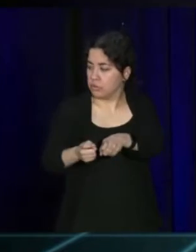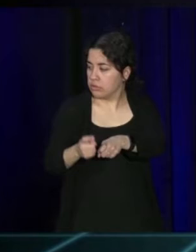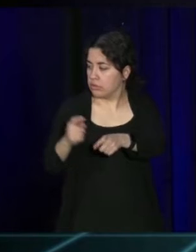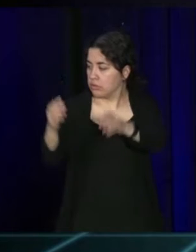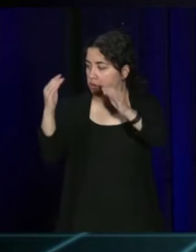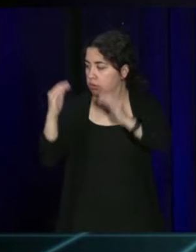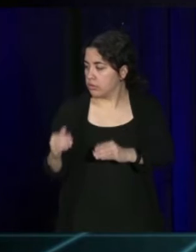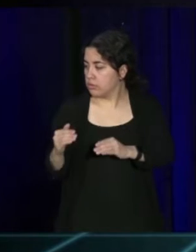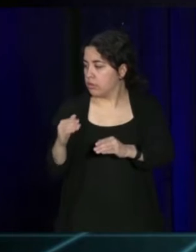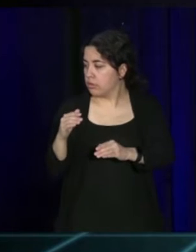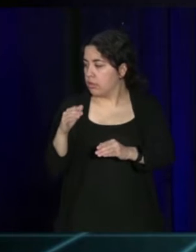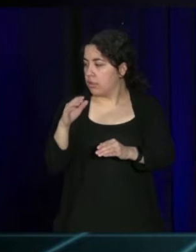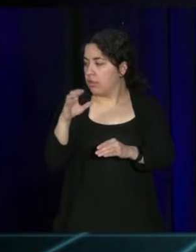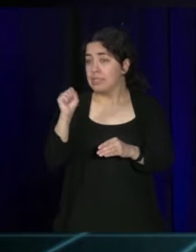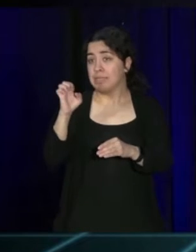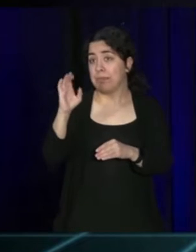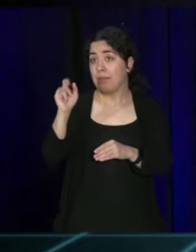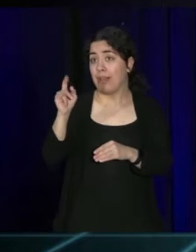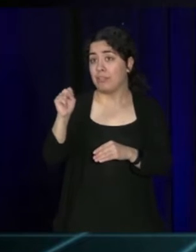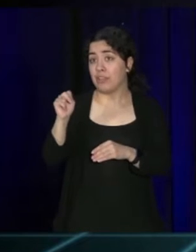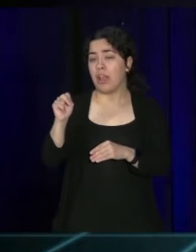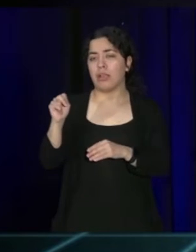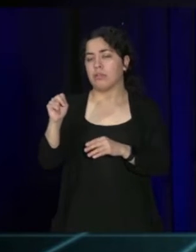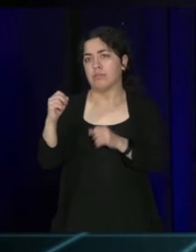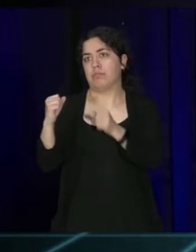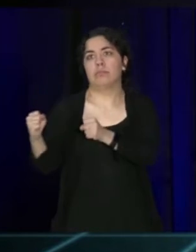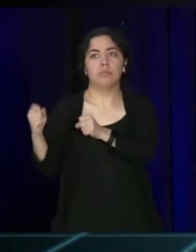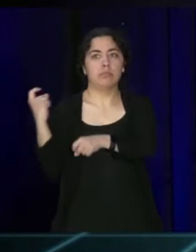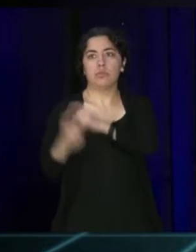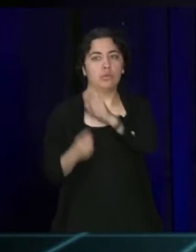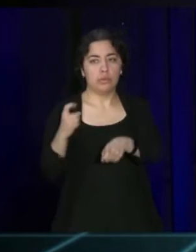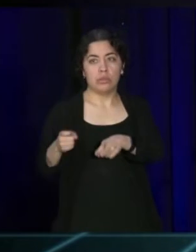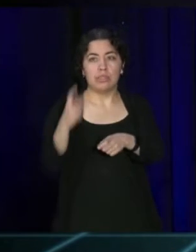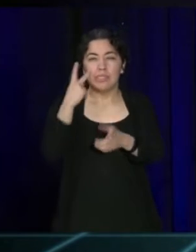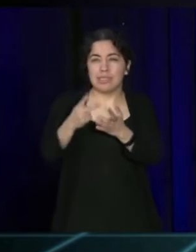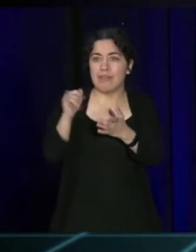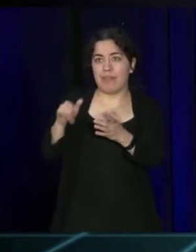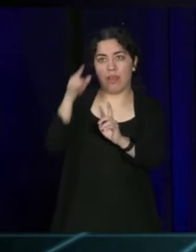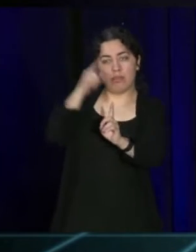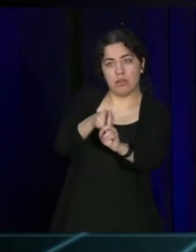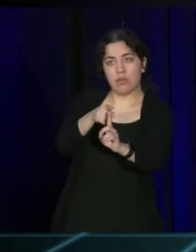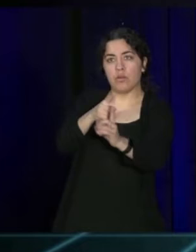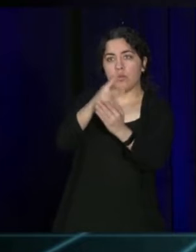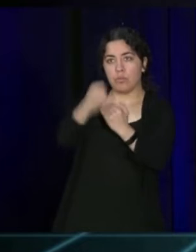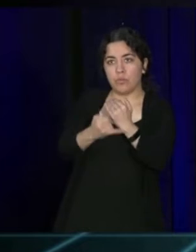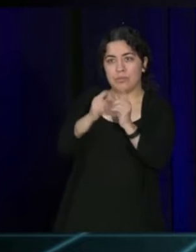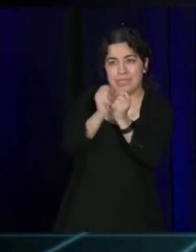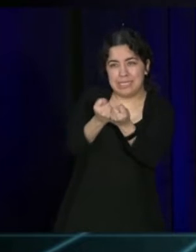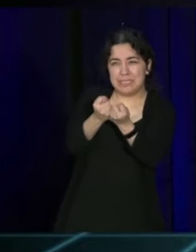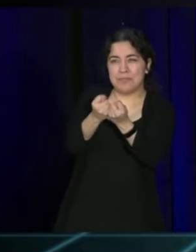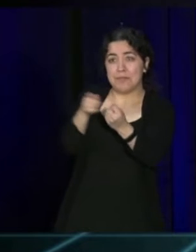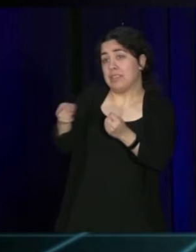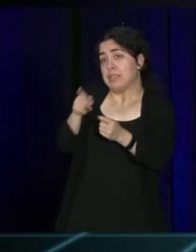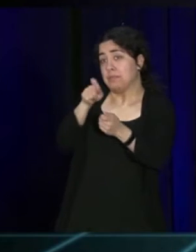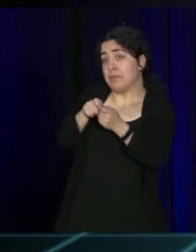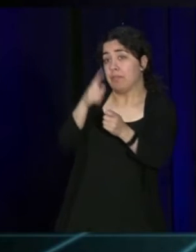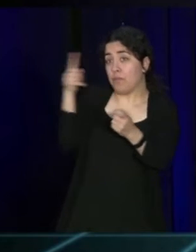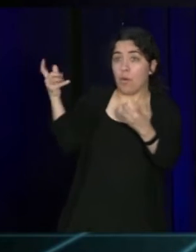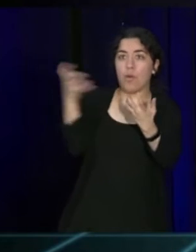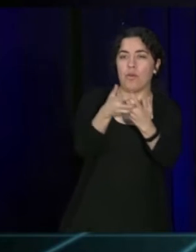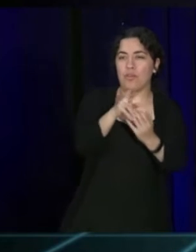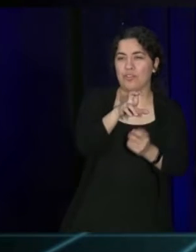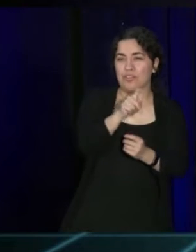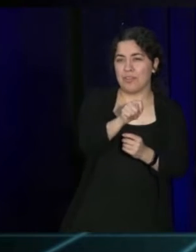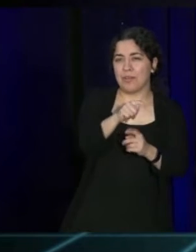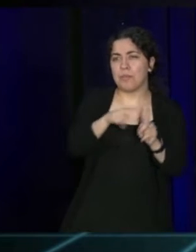core team, who's making contributions for adjacent projects. So this is specifically the React project itself, but you can do this with almost any other repo that's